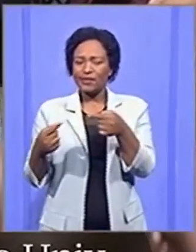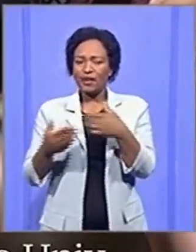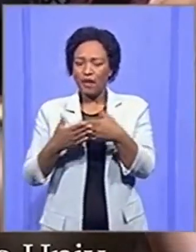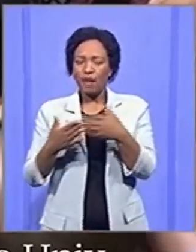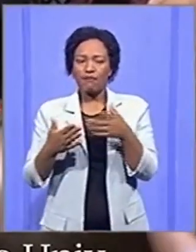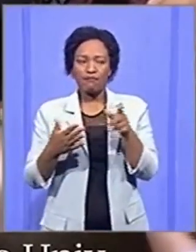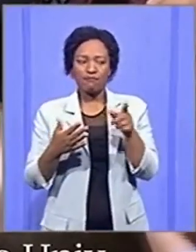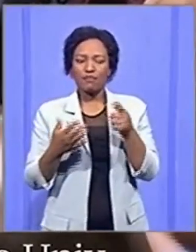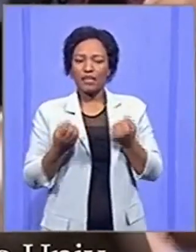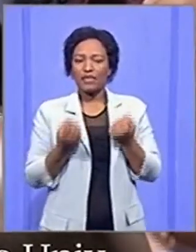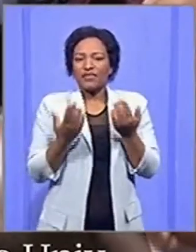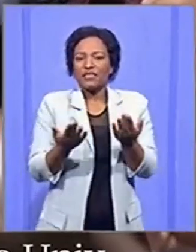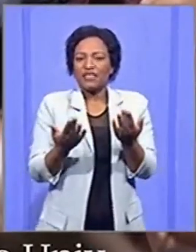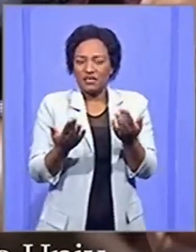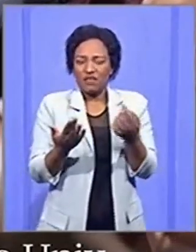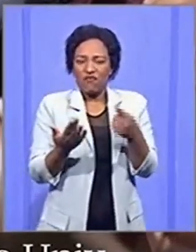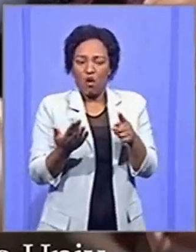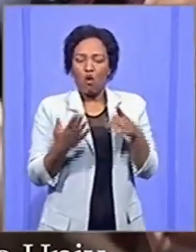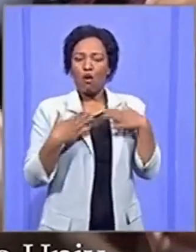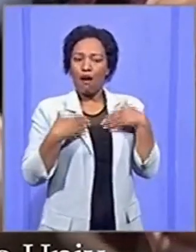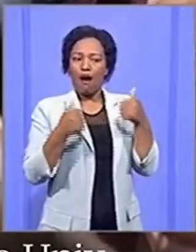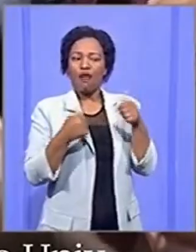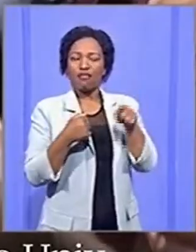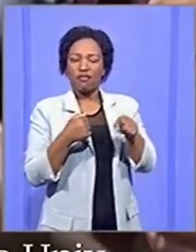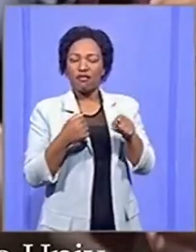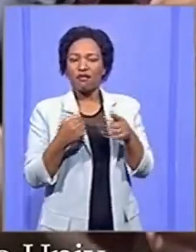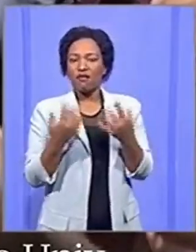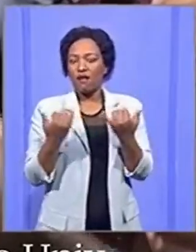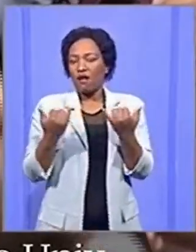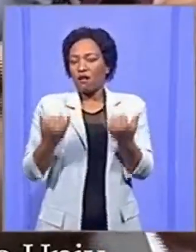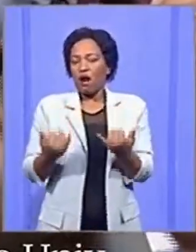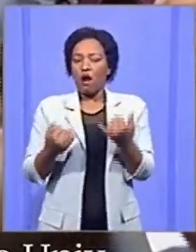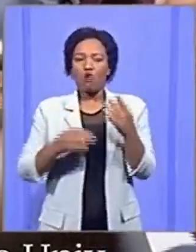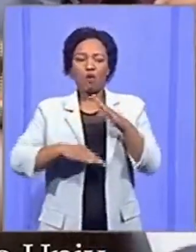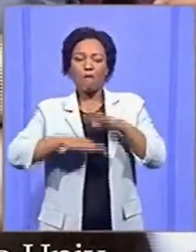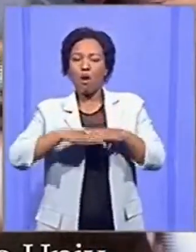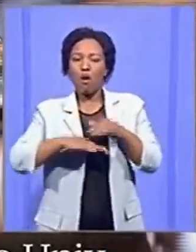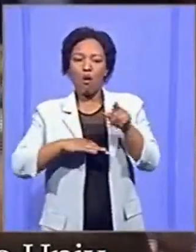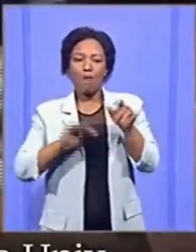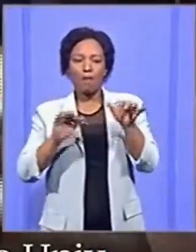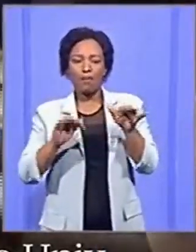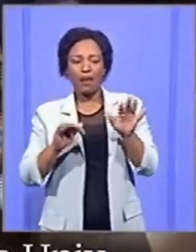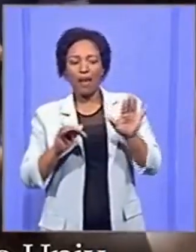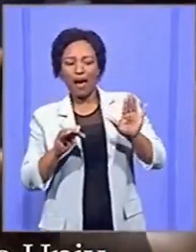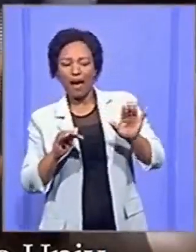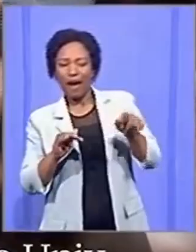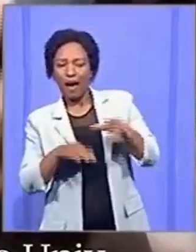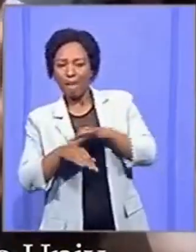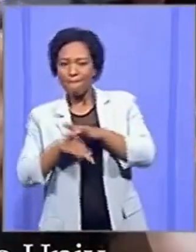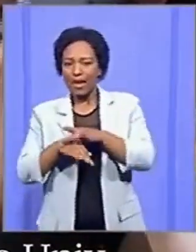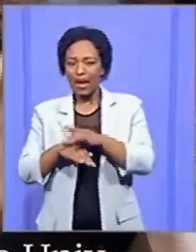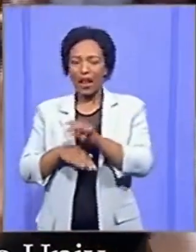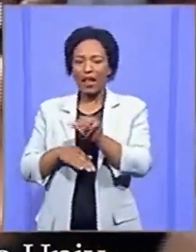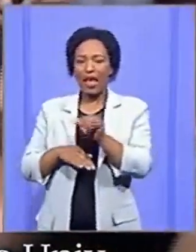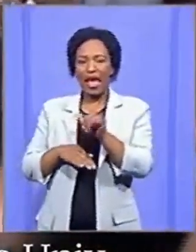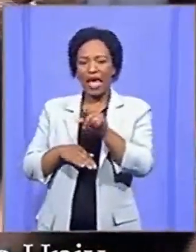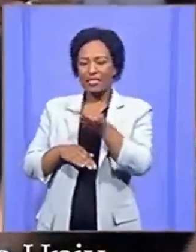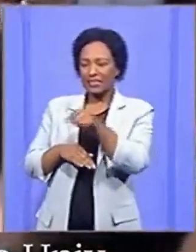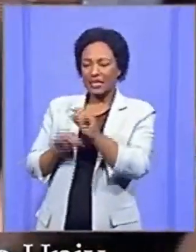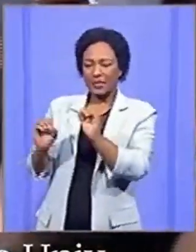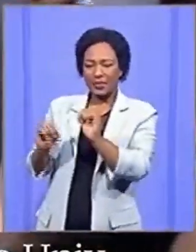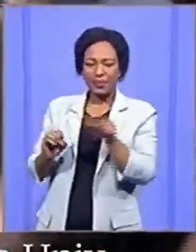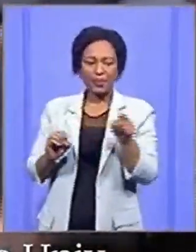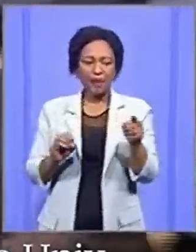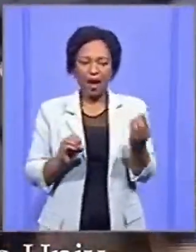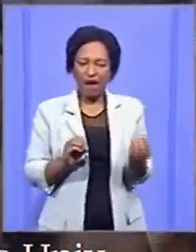ka ditshebeletso tsena tsa bophelo mo ile gore jwale ha o sana kgethollo ya gore na una le medical aid kapa ha ona medical aid